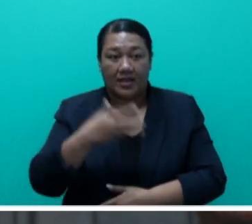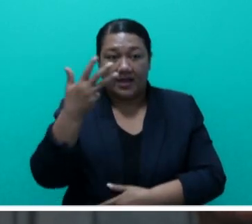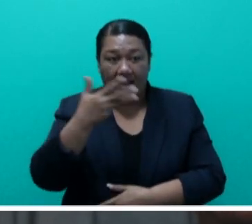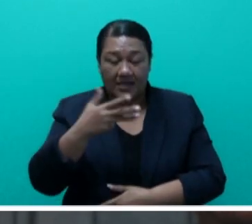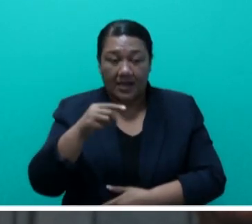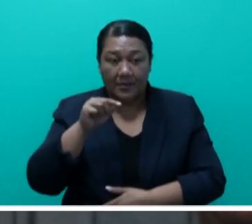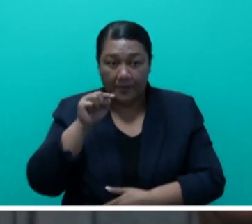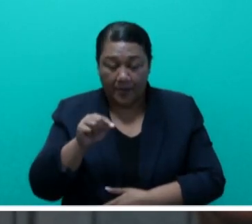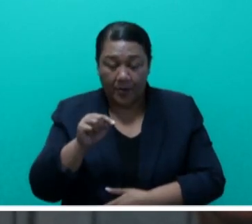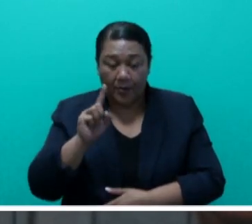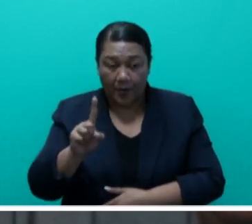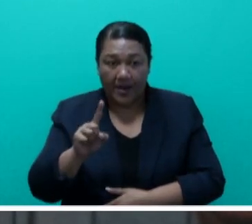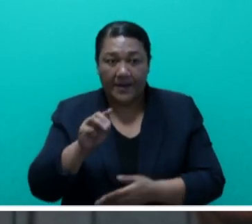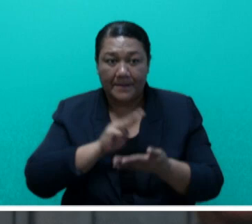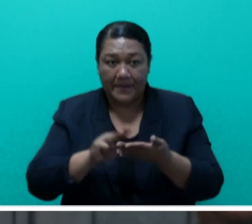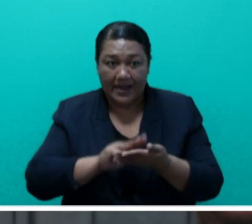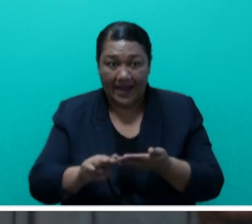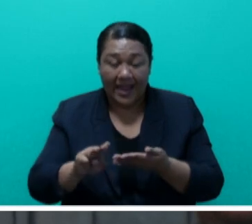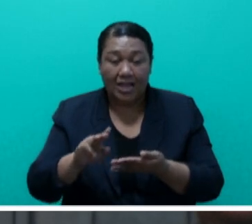million trees have been planted,